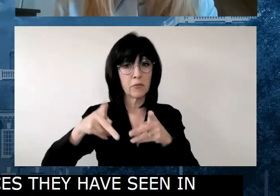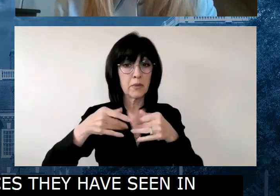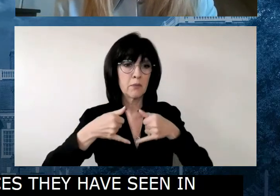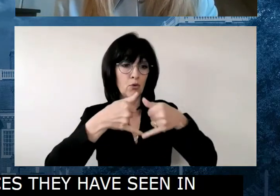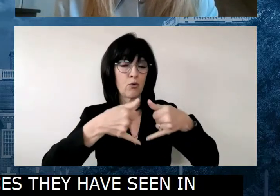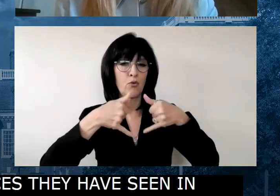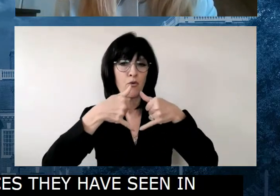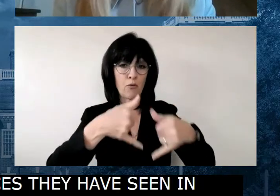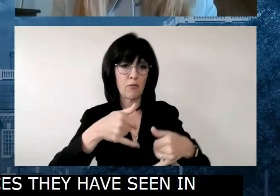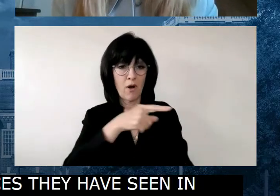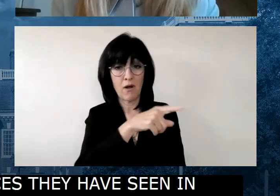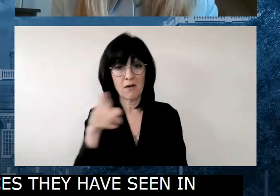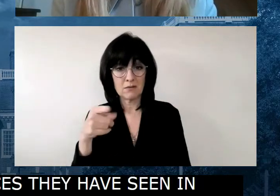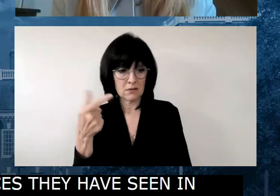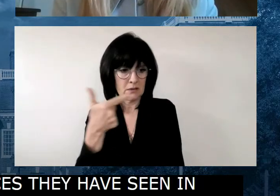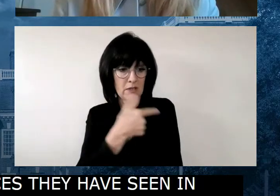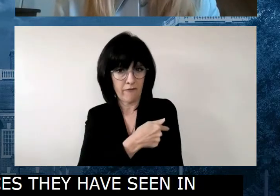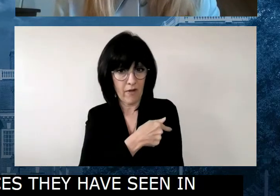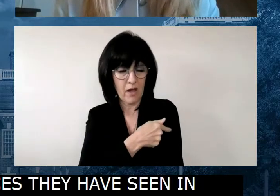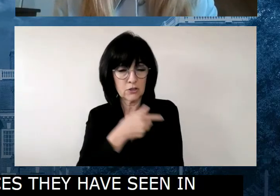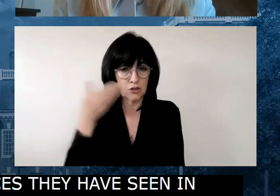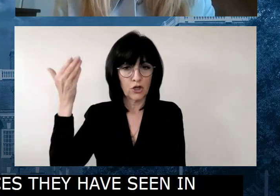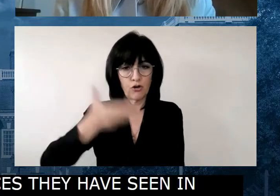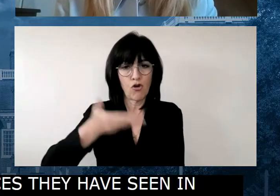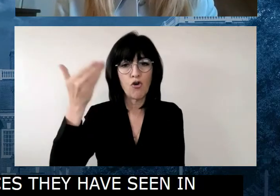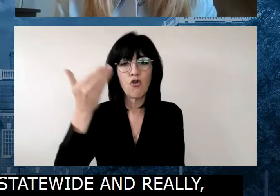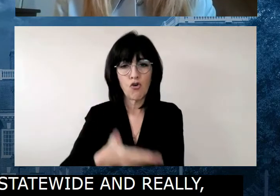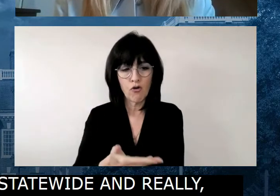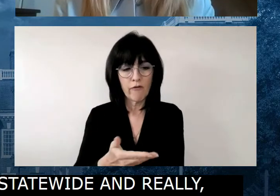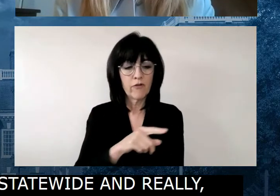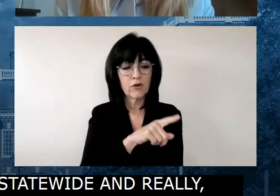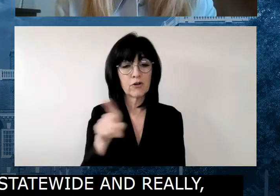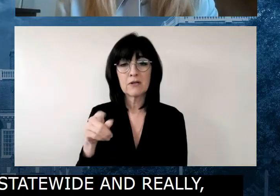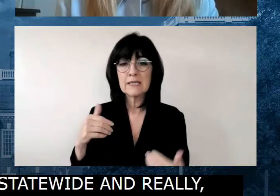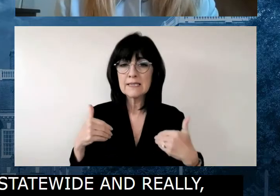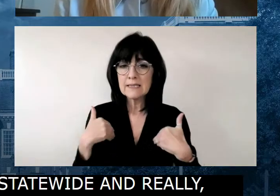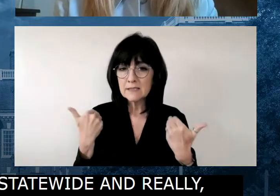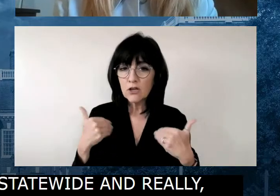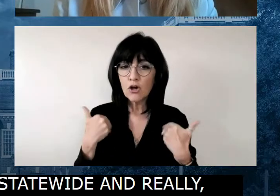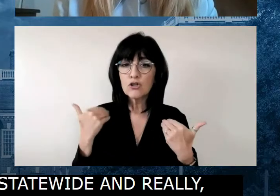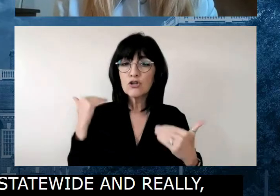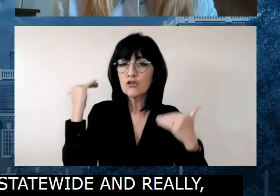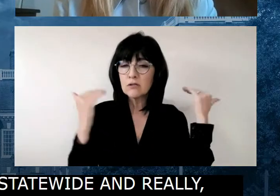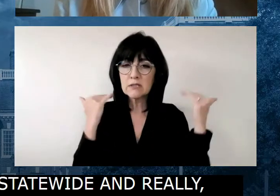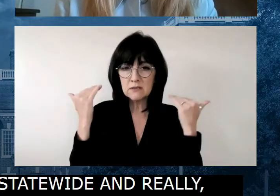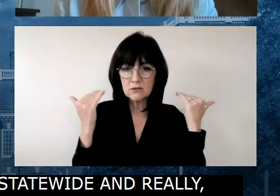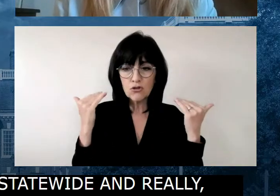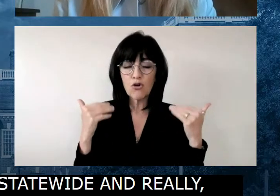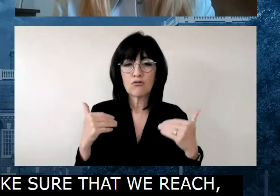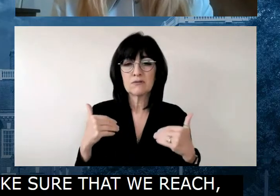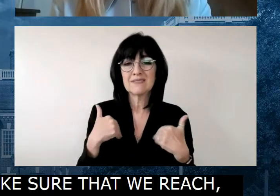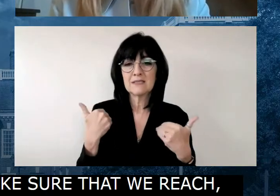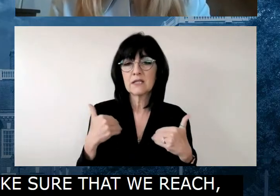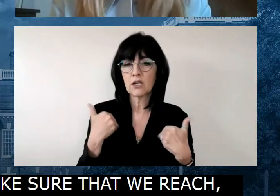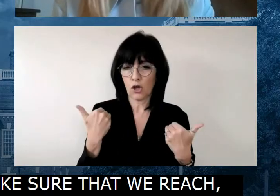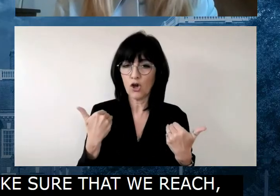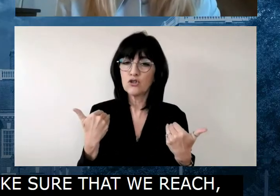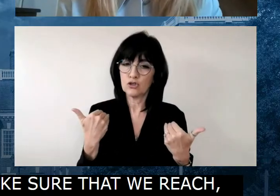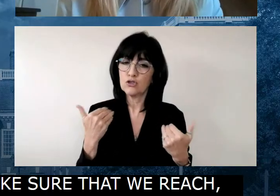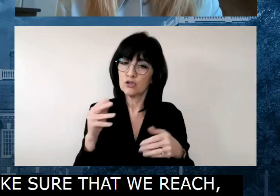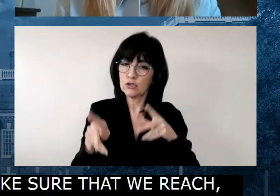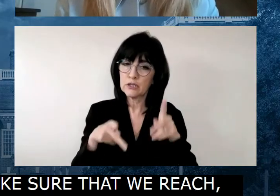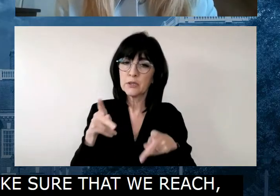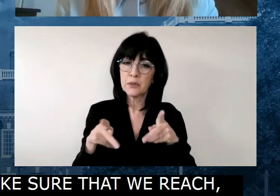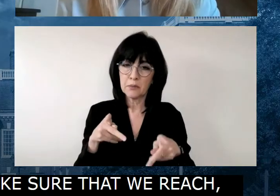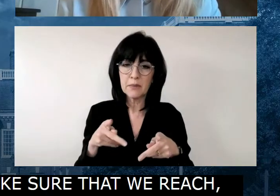really want to make sure that we reach: our younger population, our younger adults, as well as in the rural